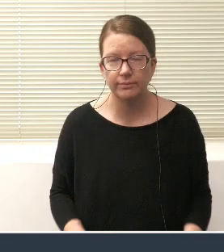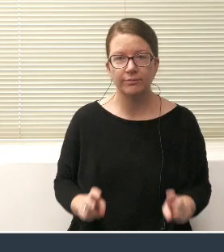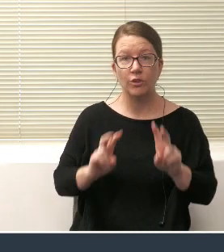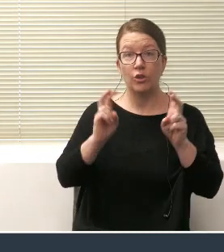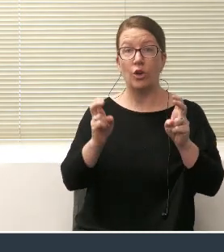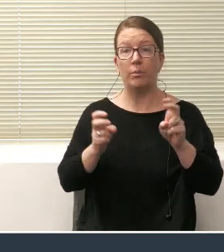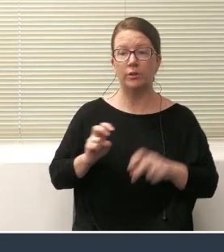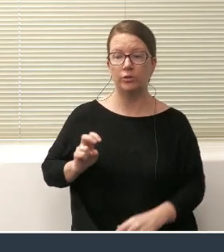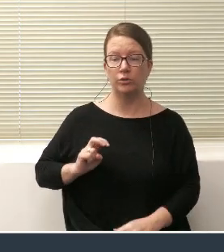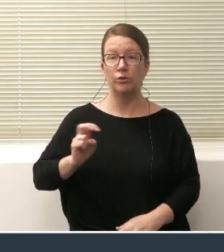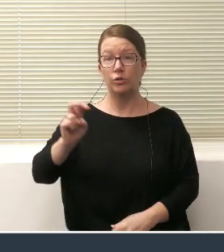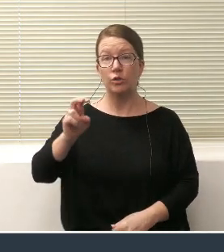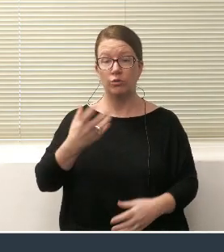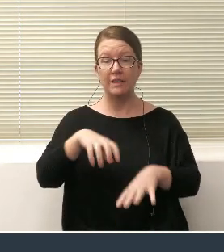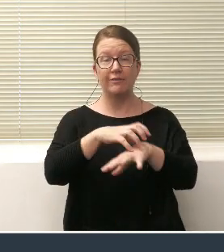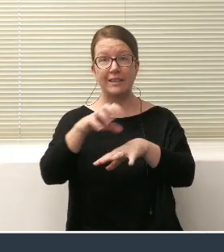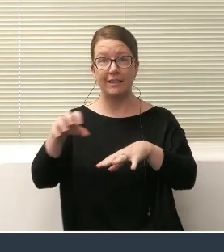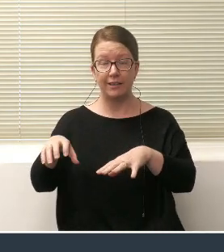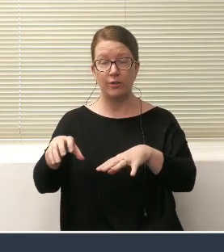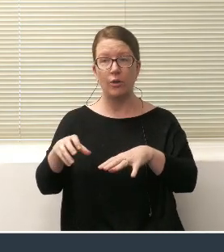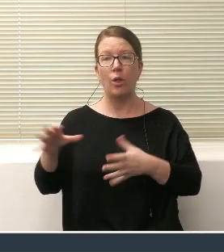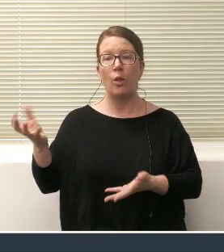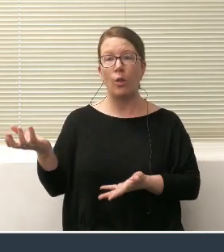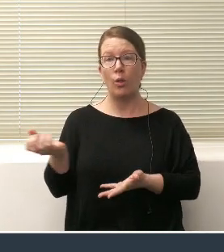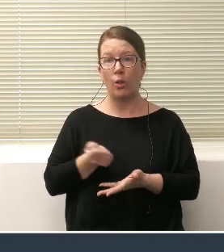So for this one, there were two options. Loan fund the